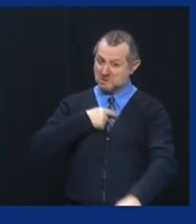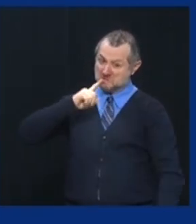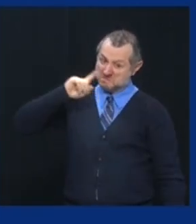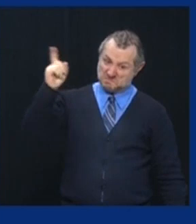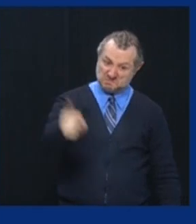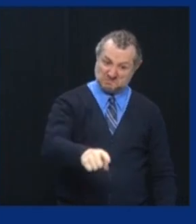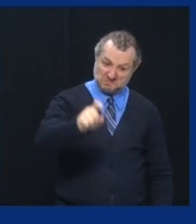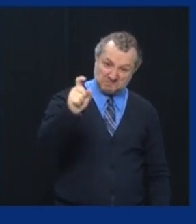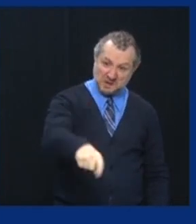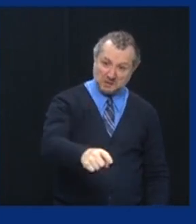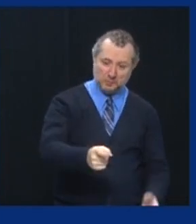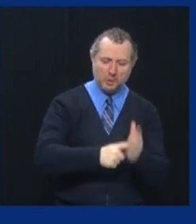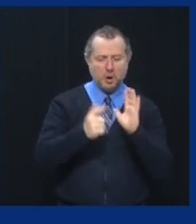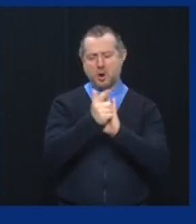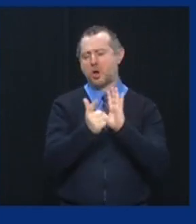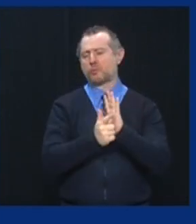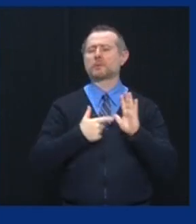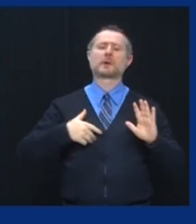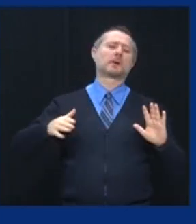Yes.